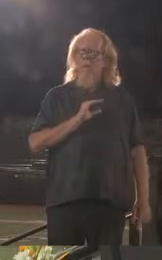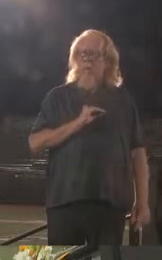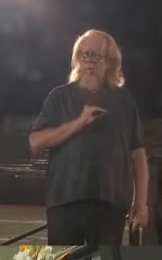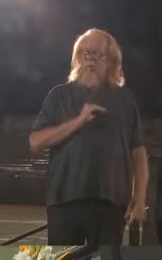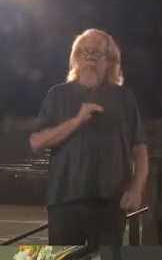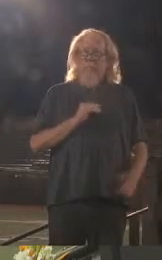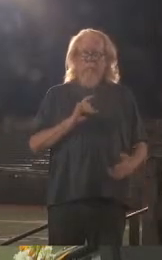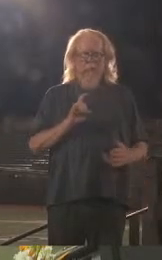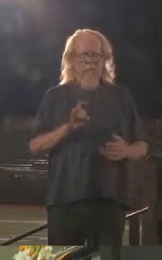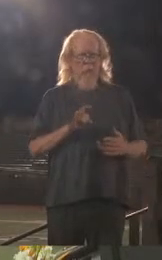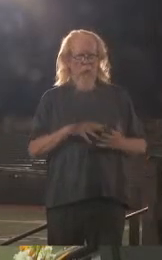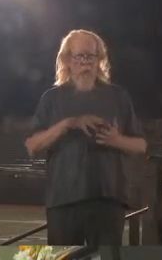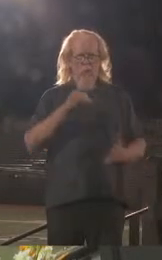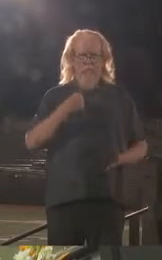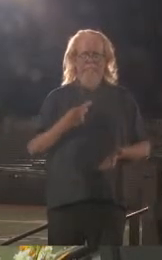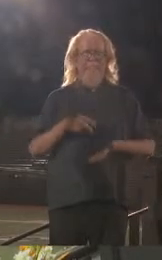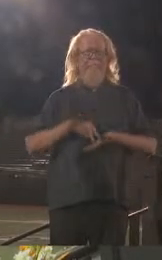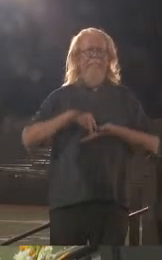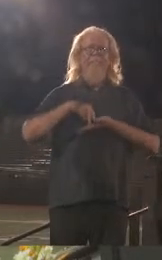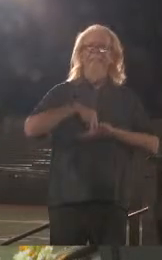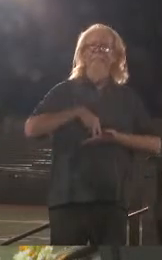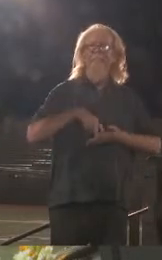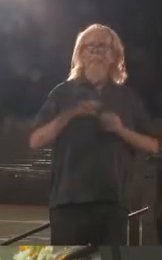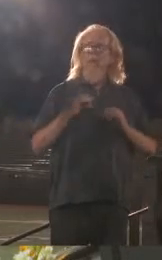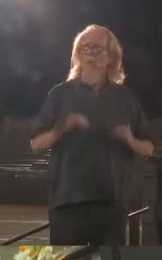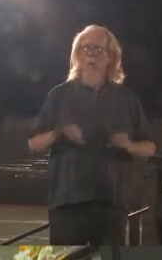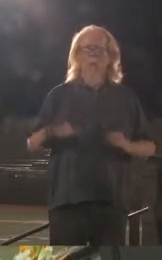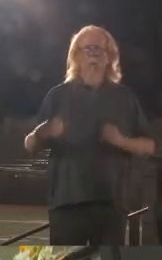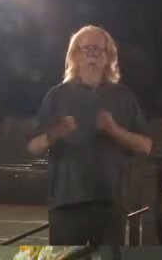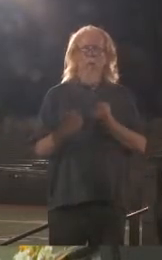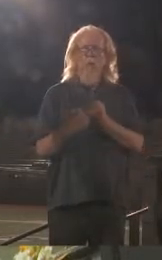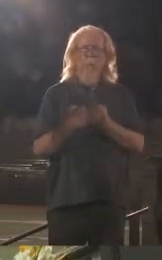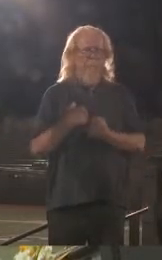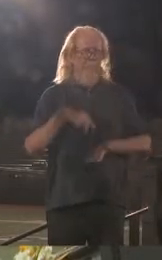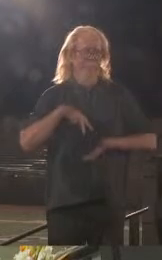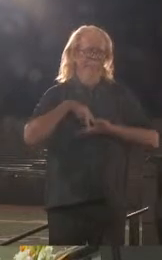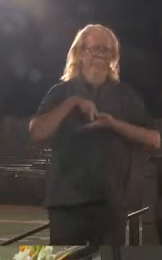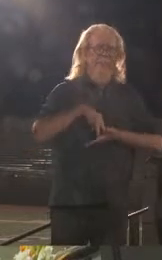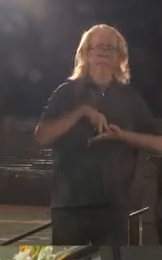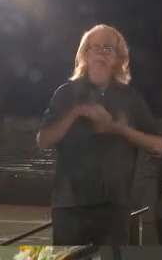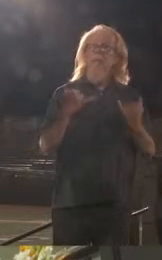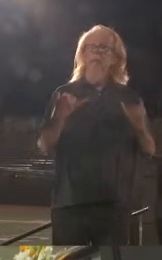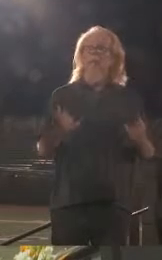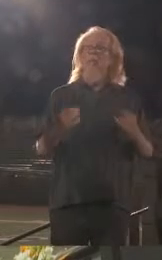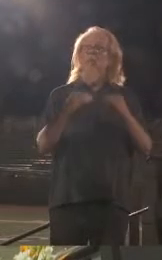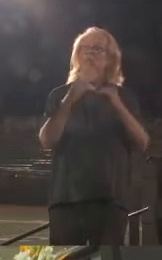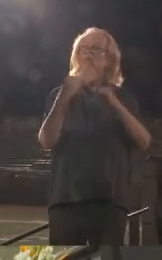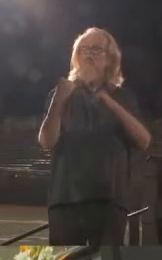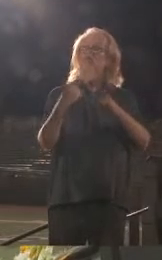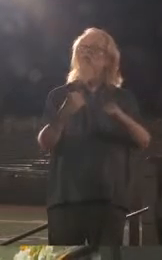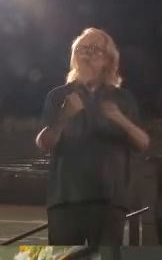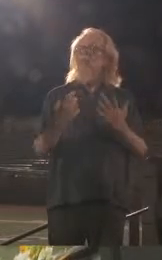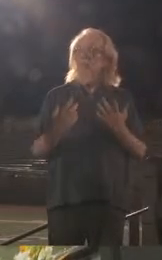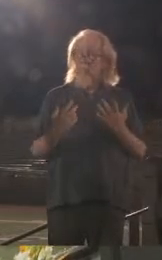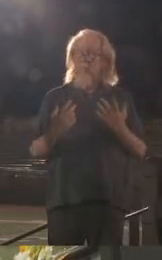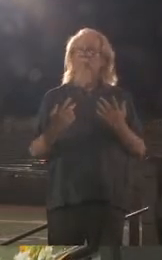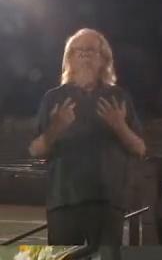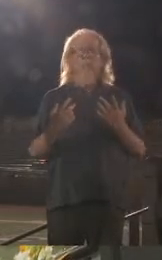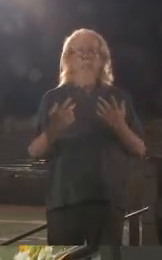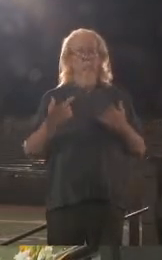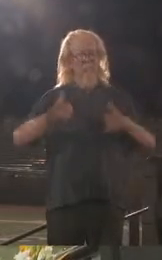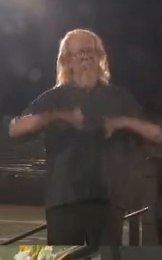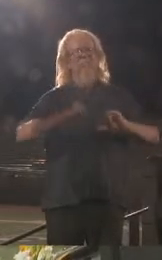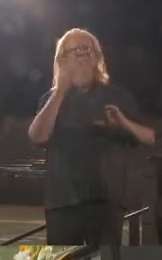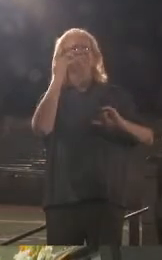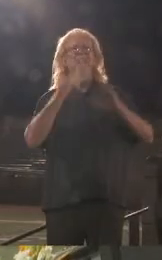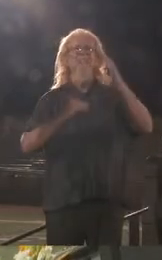learn how to stand up for myself from a young age because nobody else would. Now I'm a lot stronger than I was before, and although I still deal with the